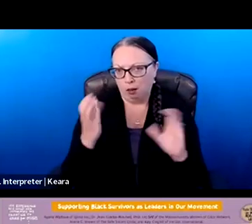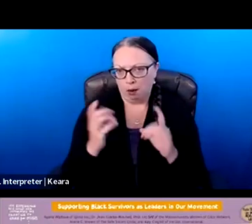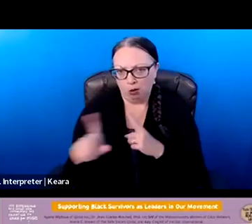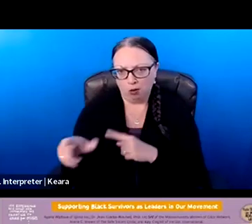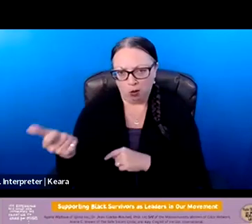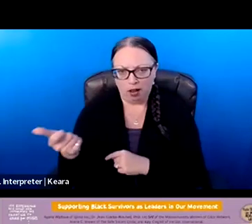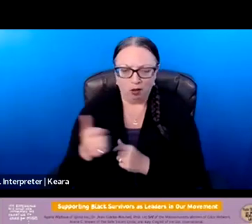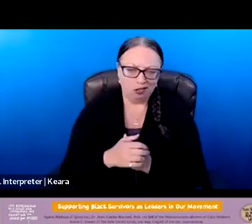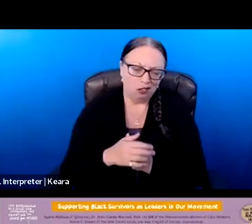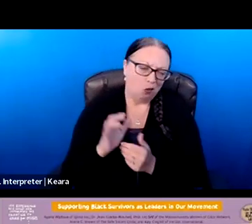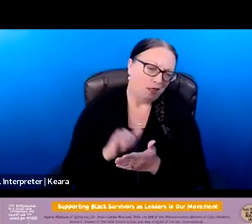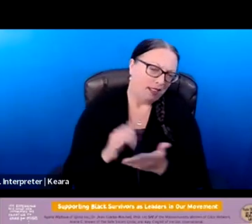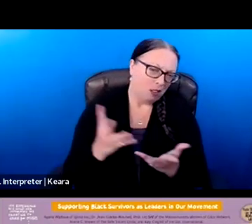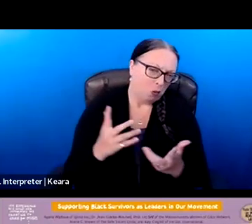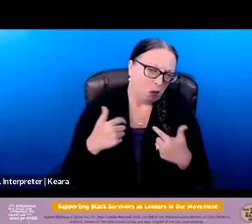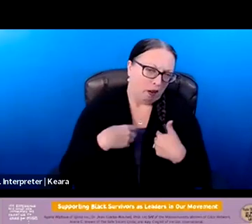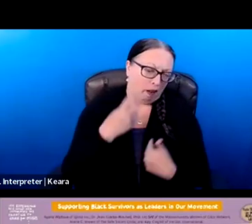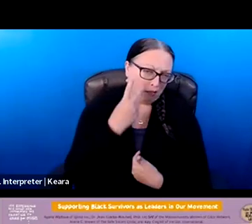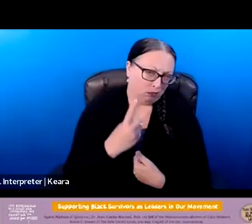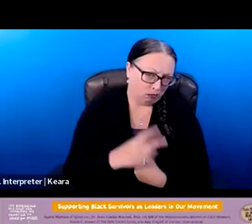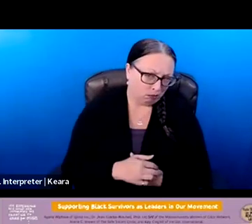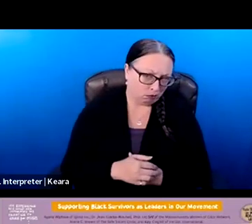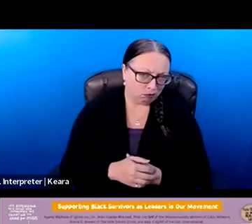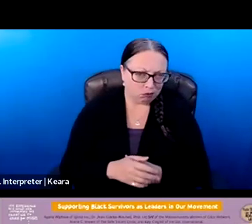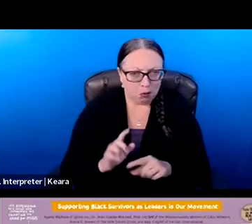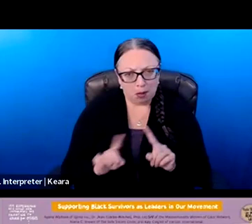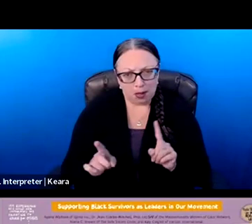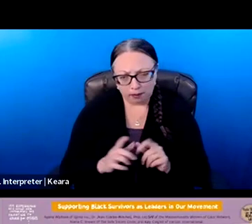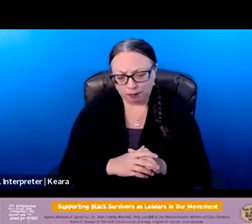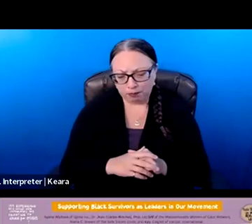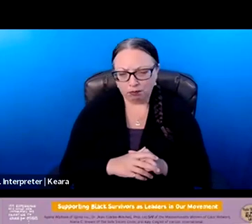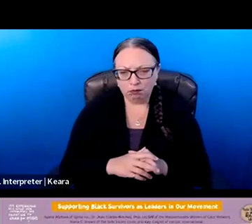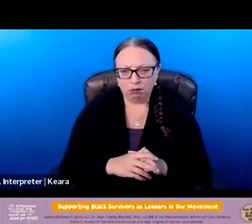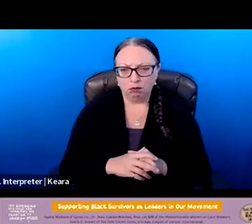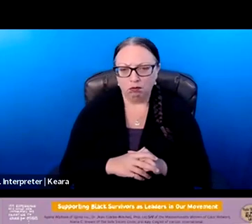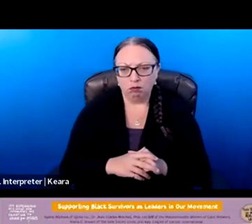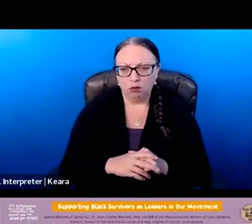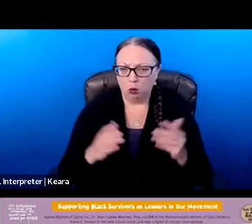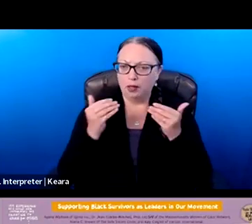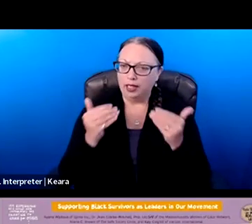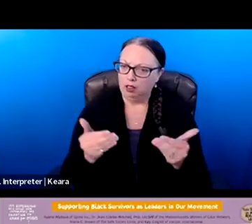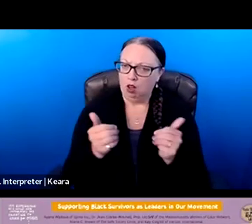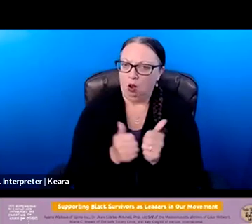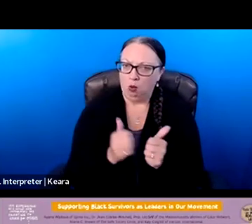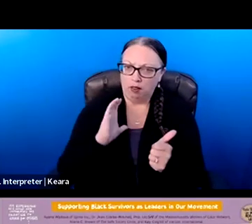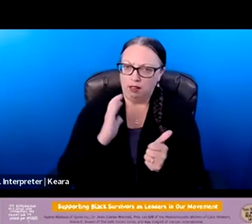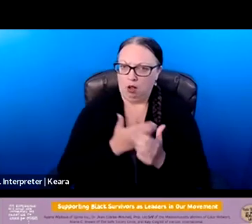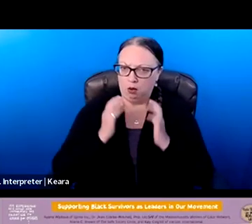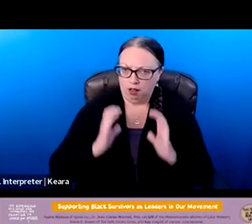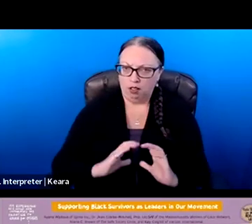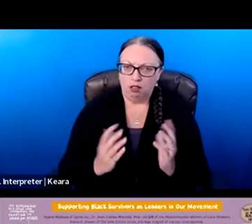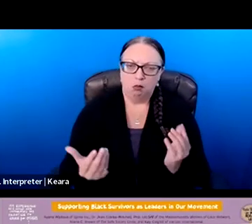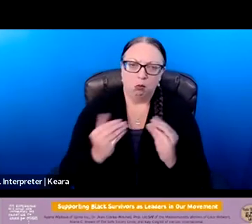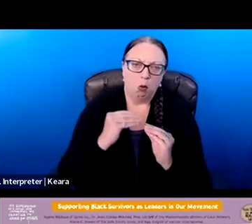that's what I've kind of seen. But we've gotten along with a lot of our clients, more of a positive experience from having